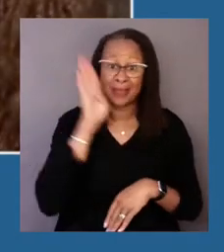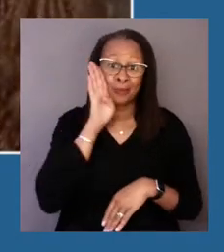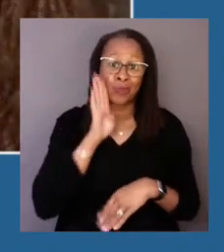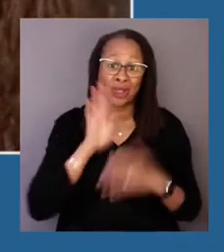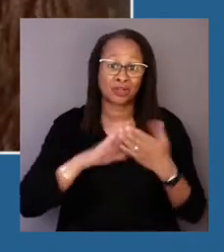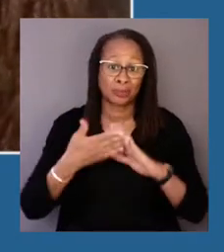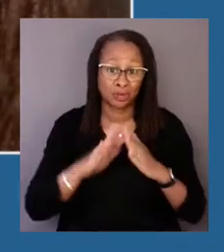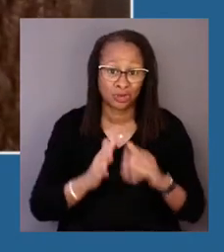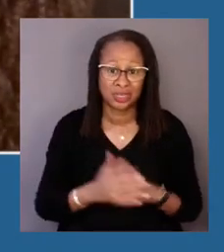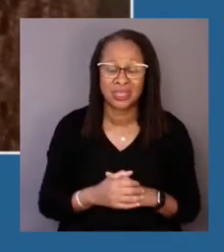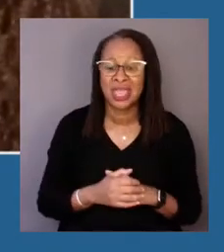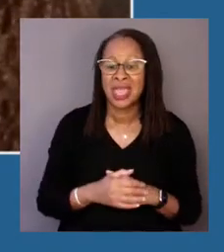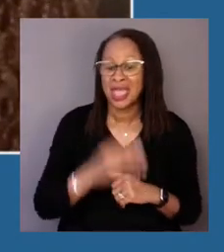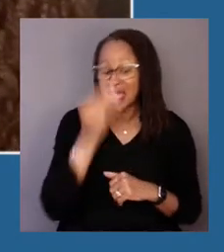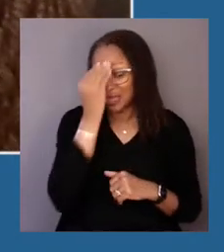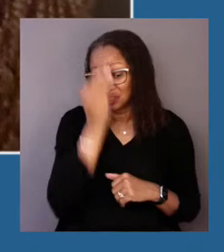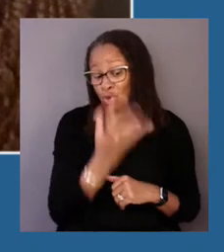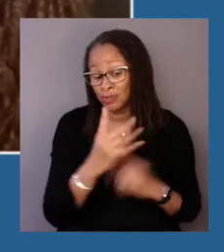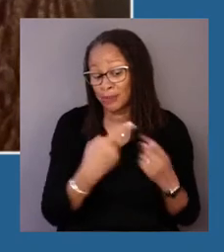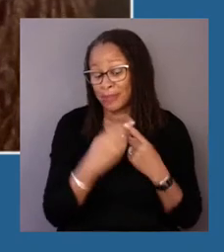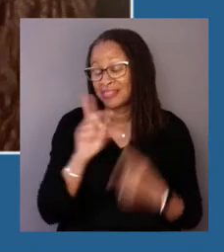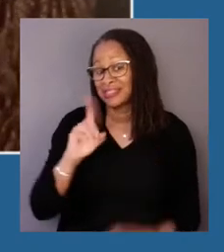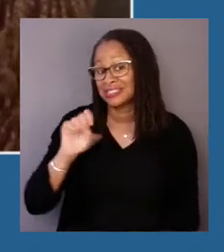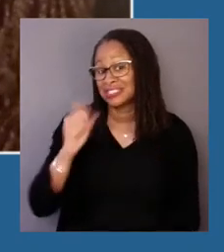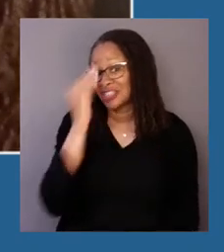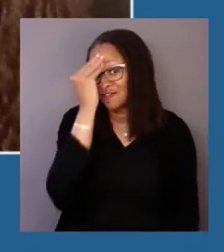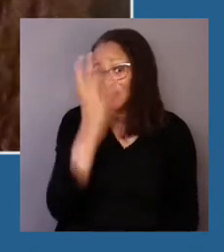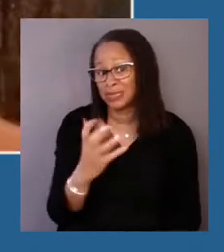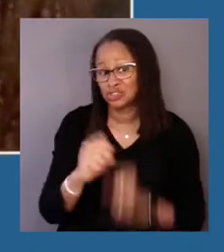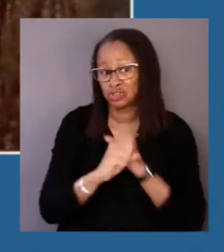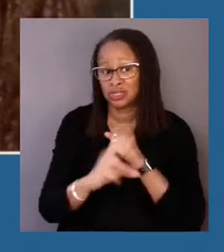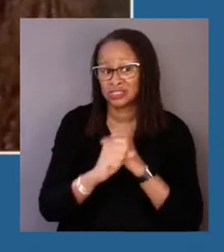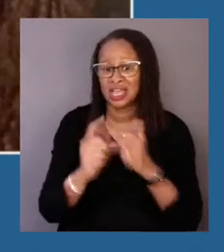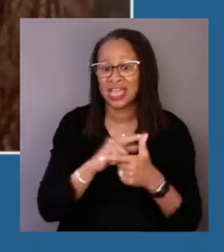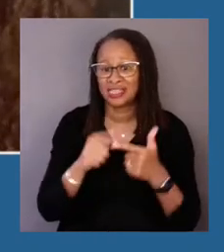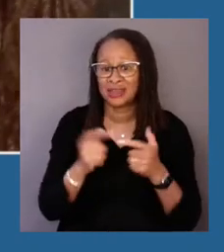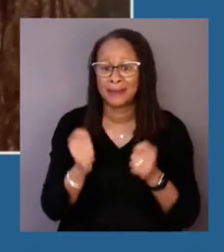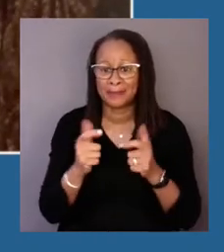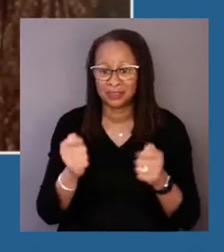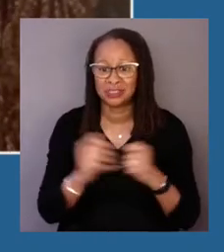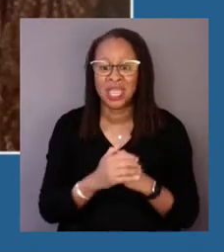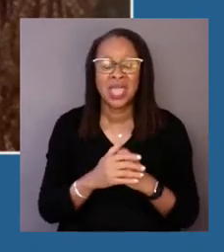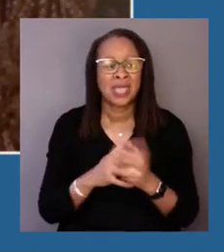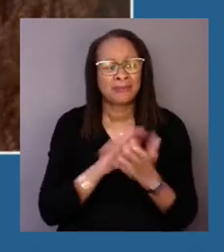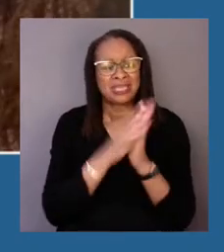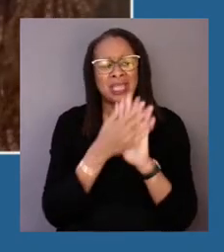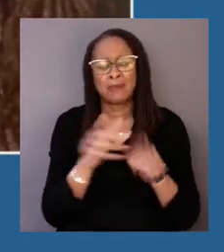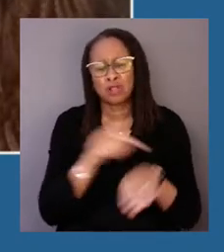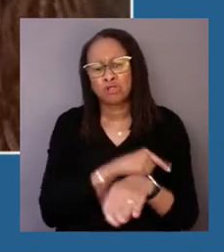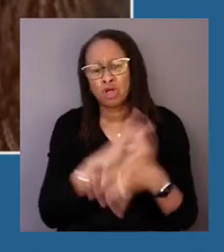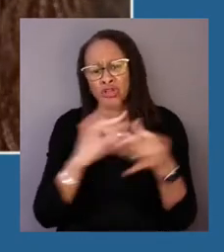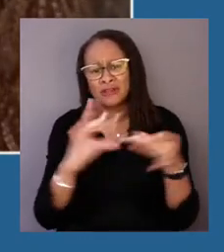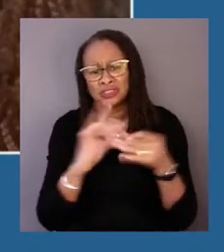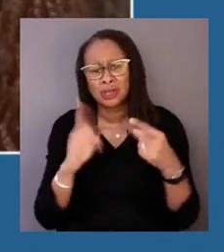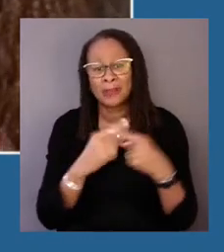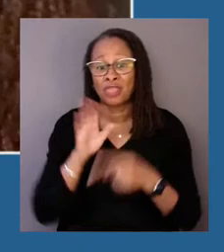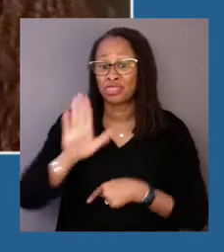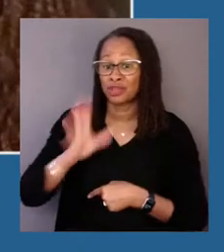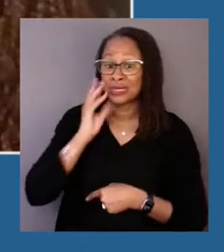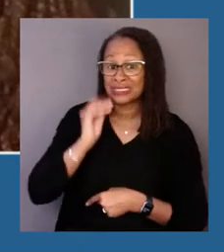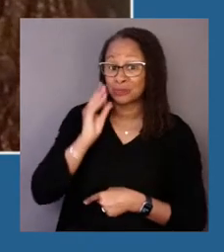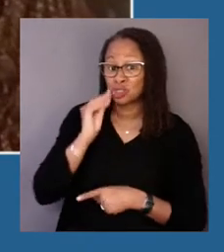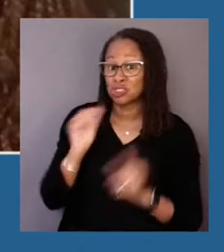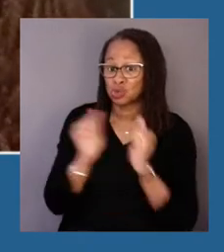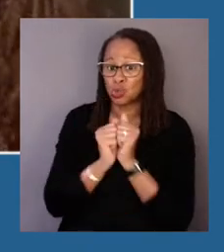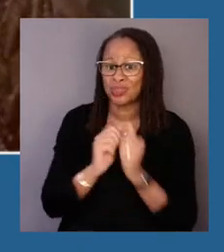about the disinformation campaign, but then like we immediately kind of like, it turned into a longer conversation about like kind of their experiences with like